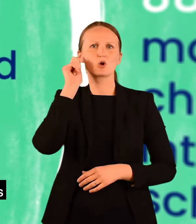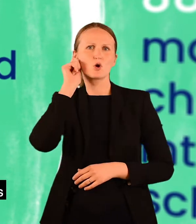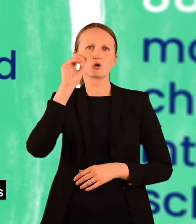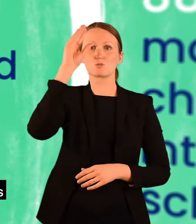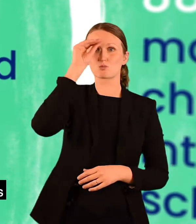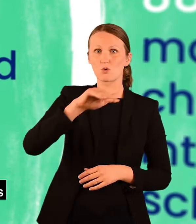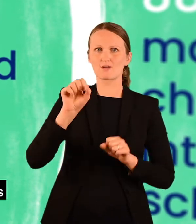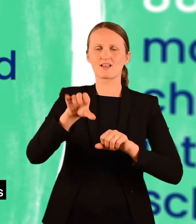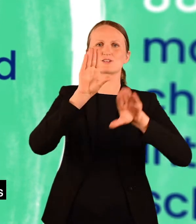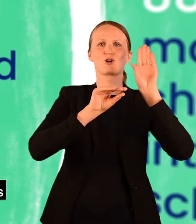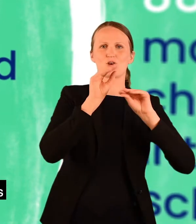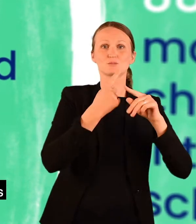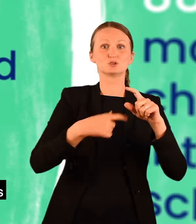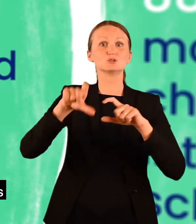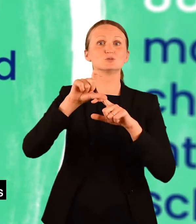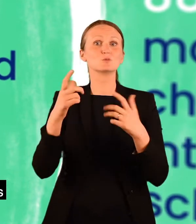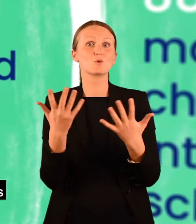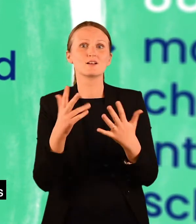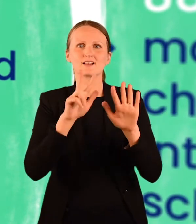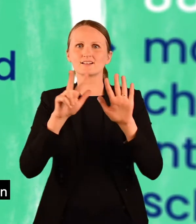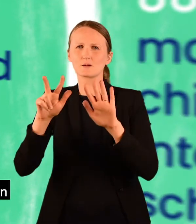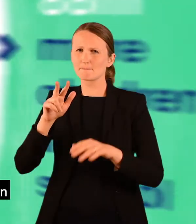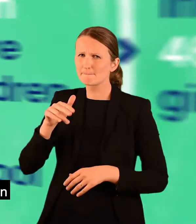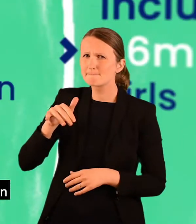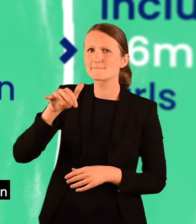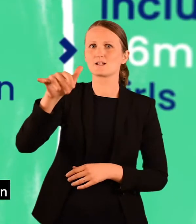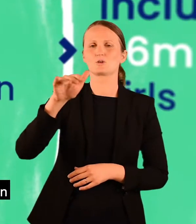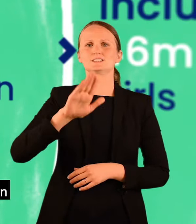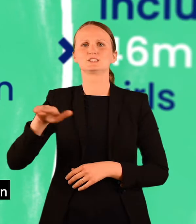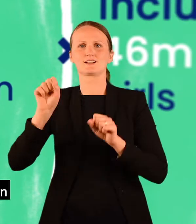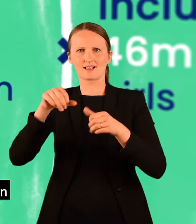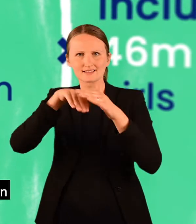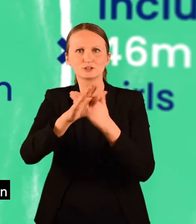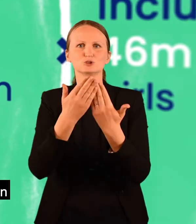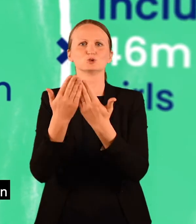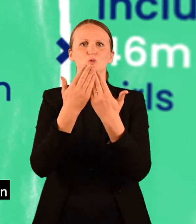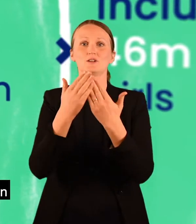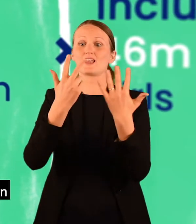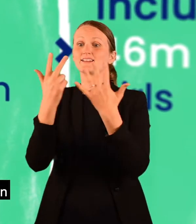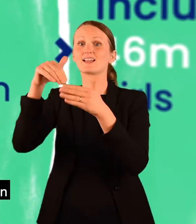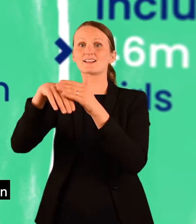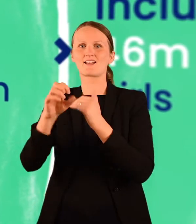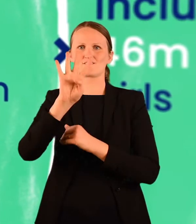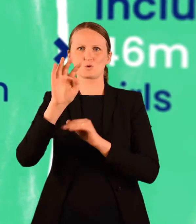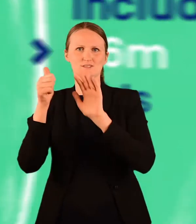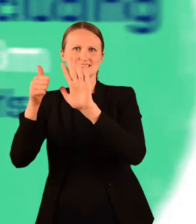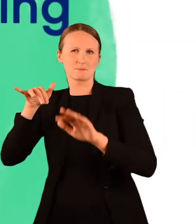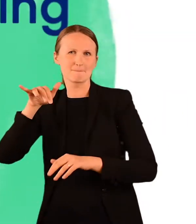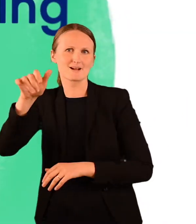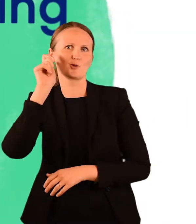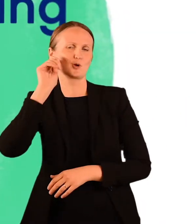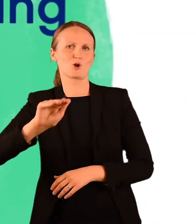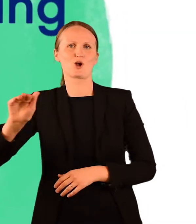175 million girls and boys to learn and get 88 million more children into school,